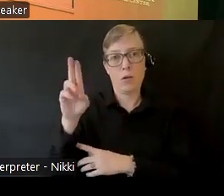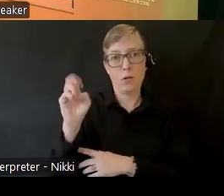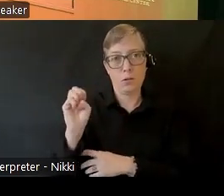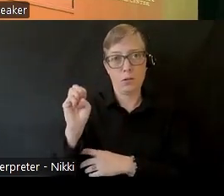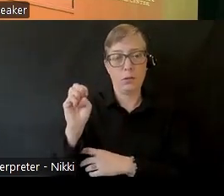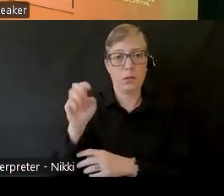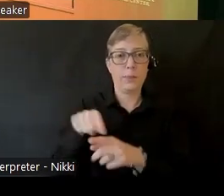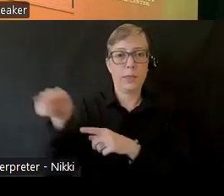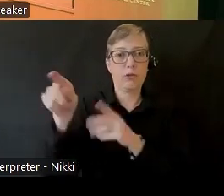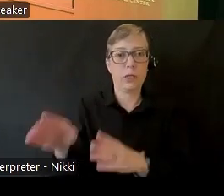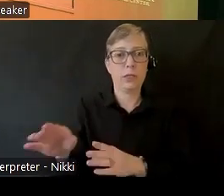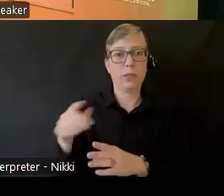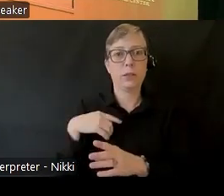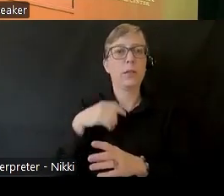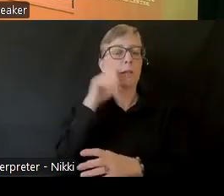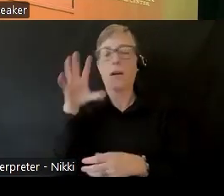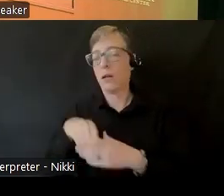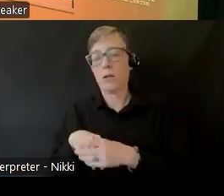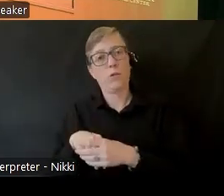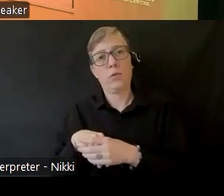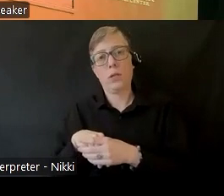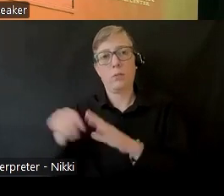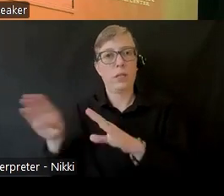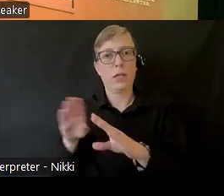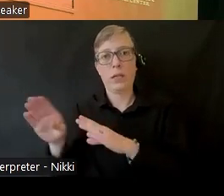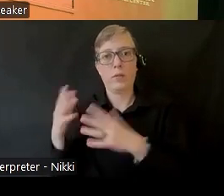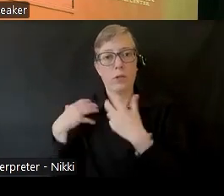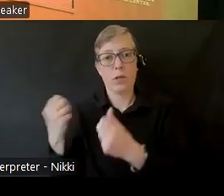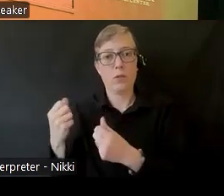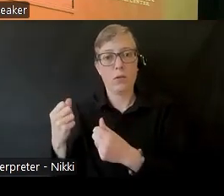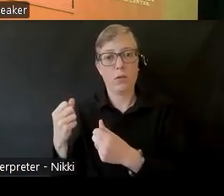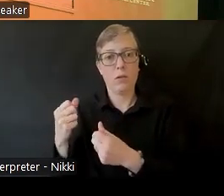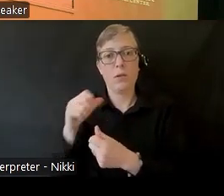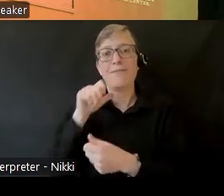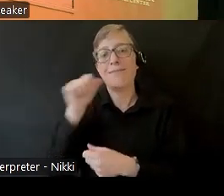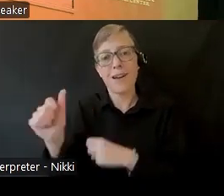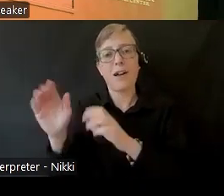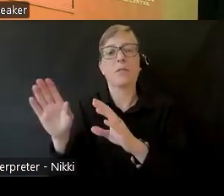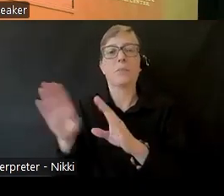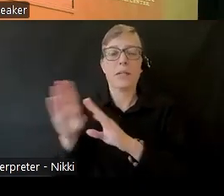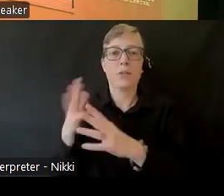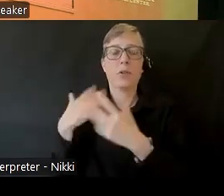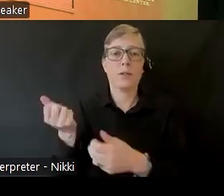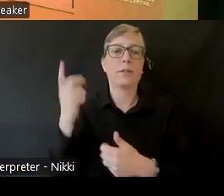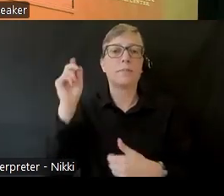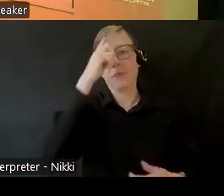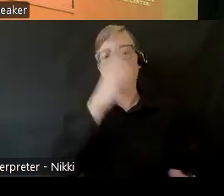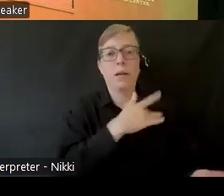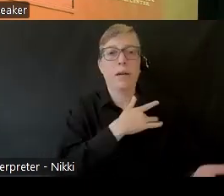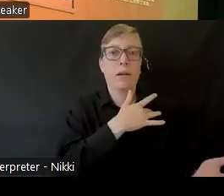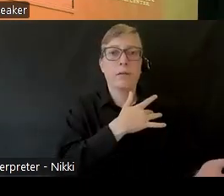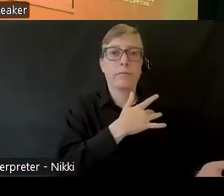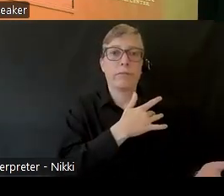all non-behavioral health specialists and look at like dermatologists, like cardiologists, right? The